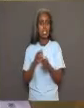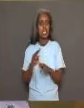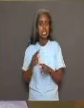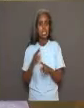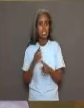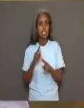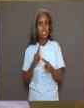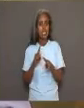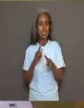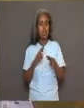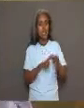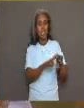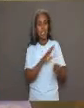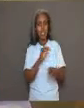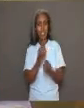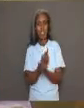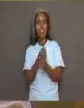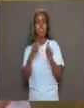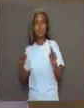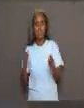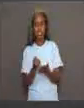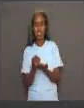and independent events.